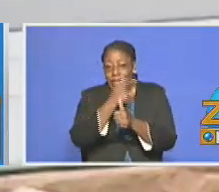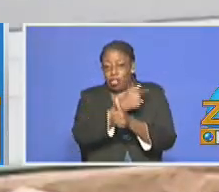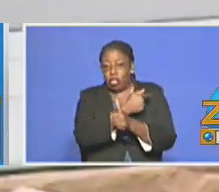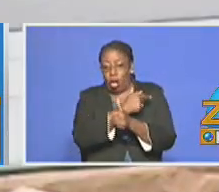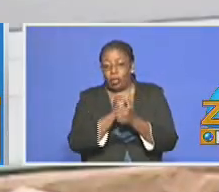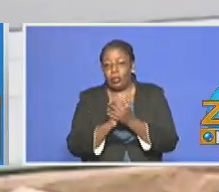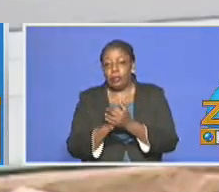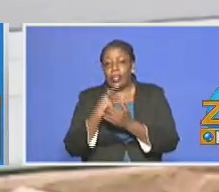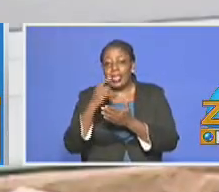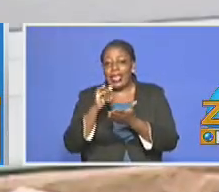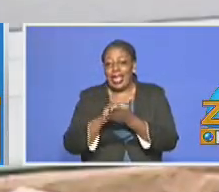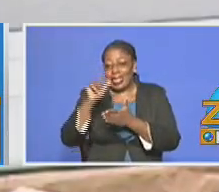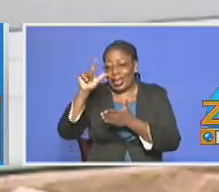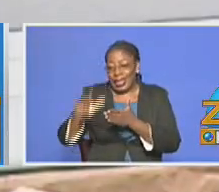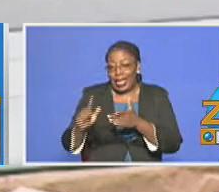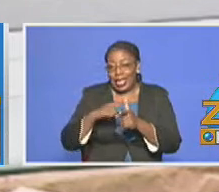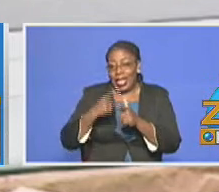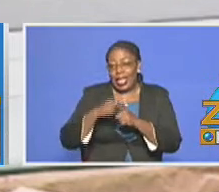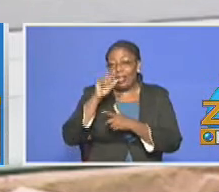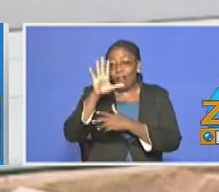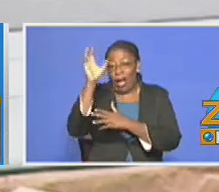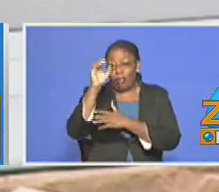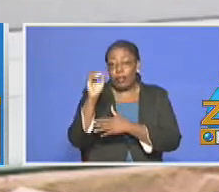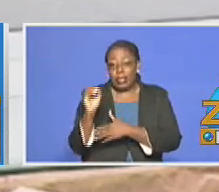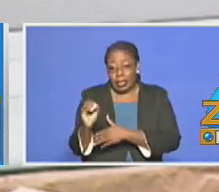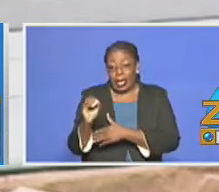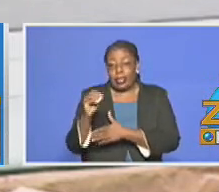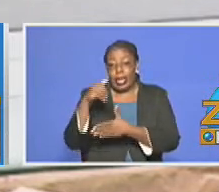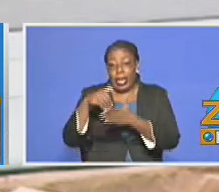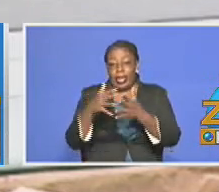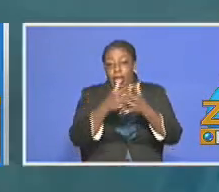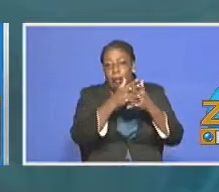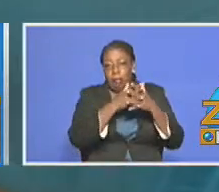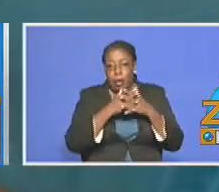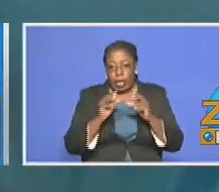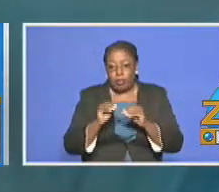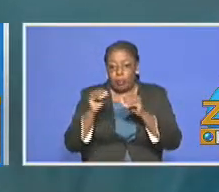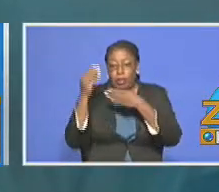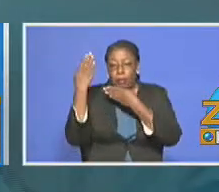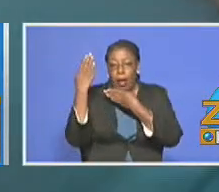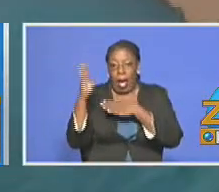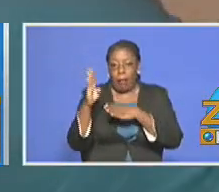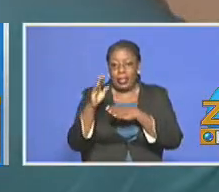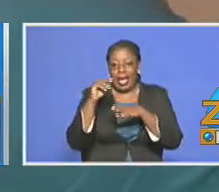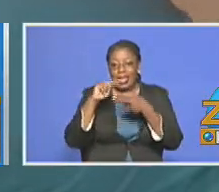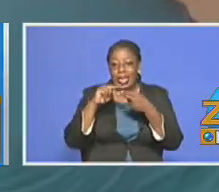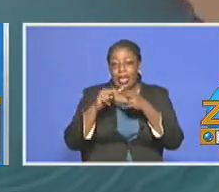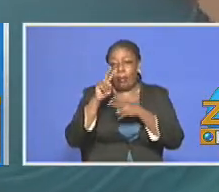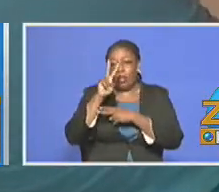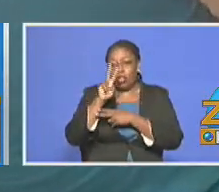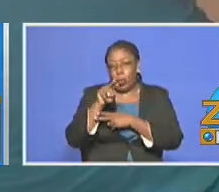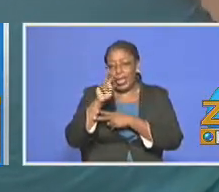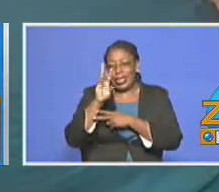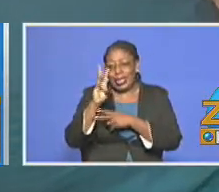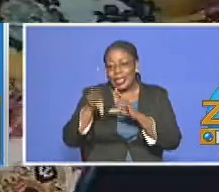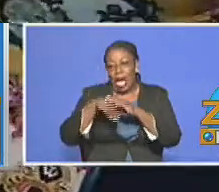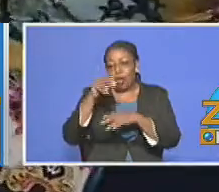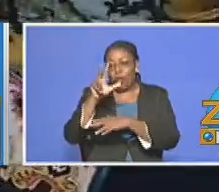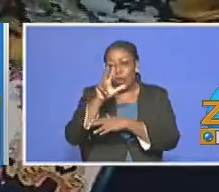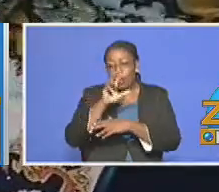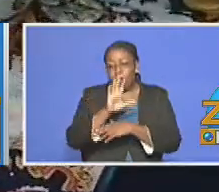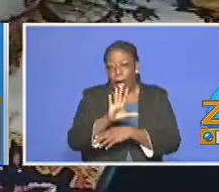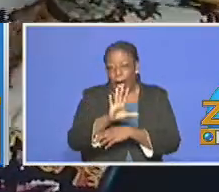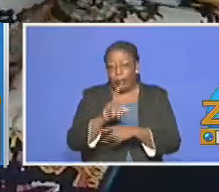Sands stressing that's less than 5%. In the Americas, that puts the Bahamas at number 26 out of 35,